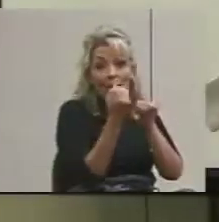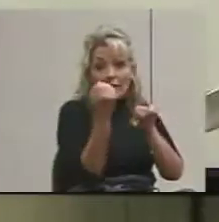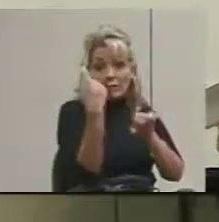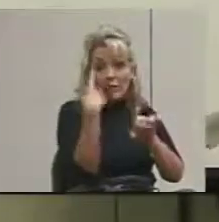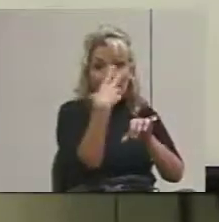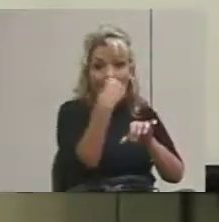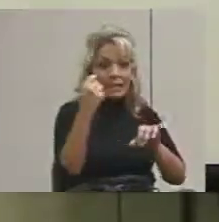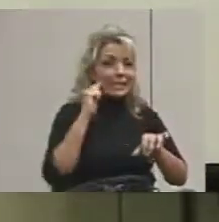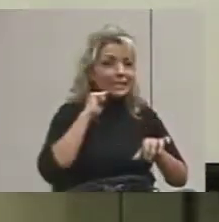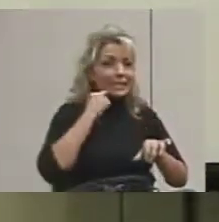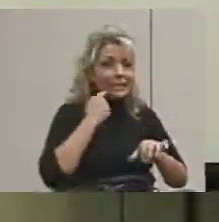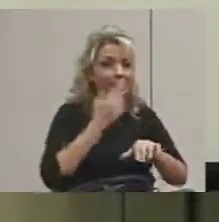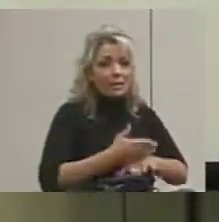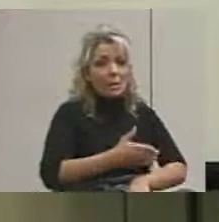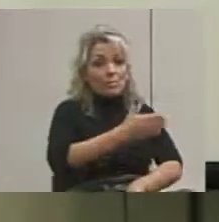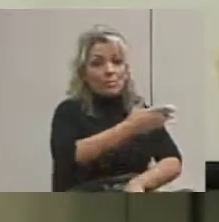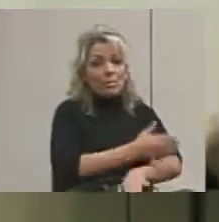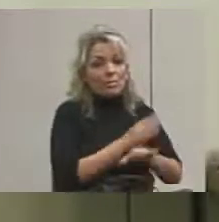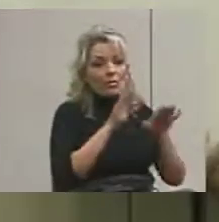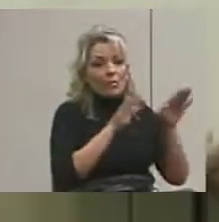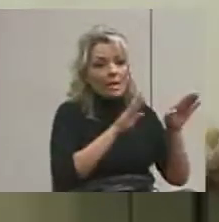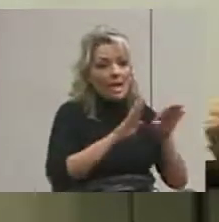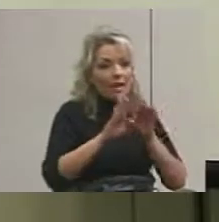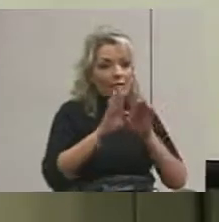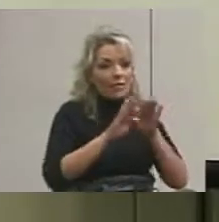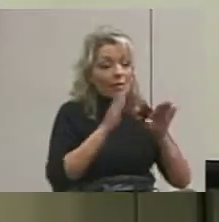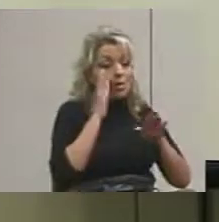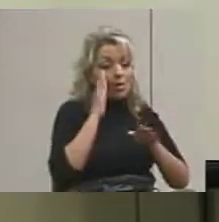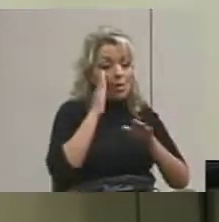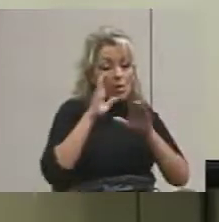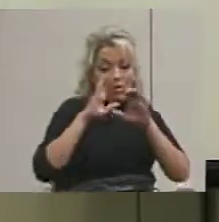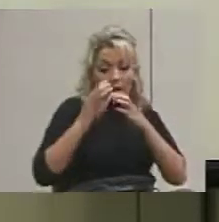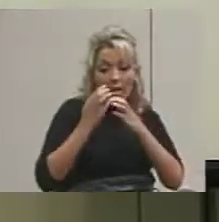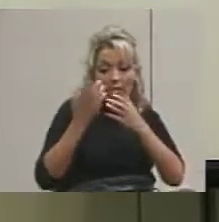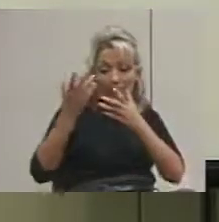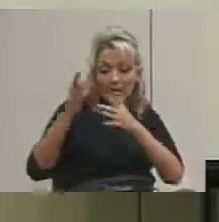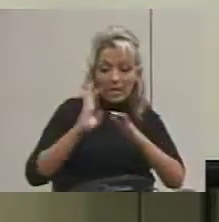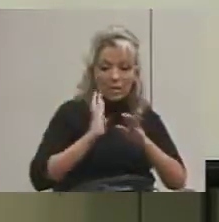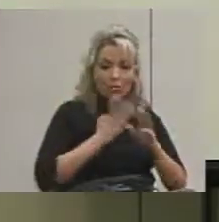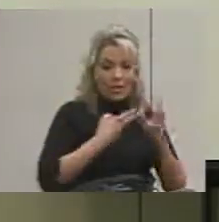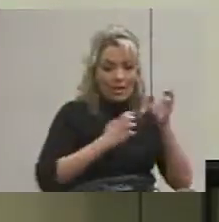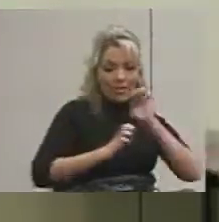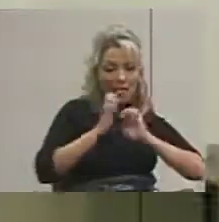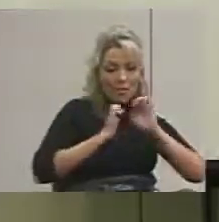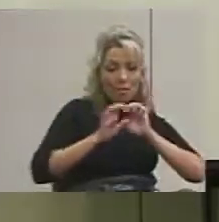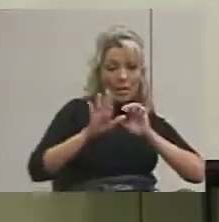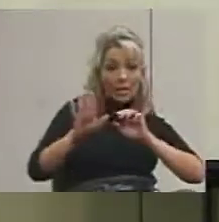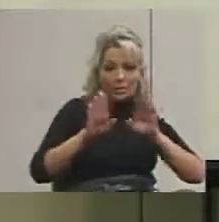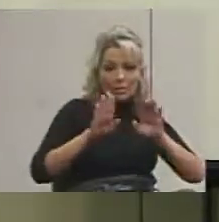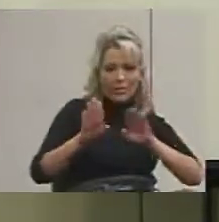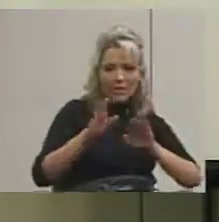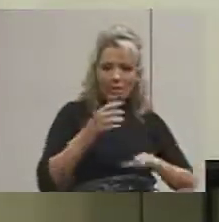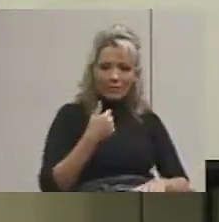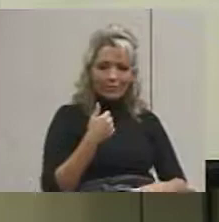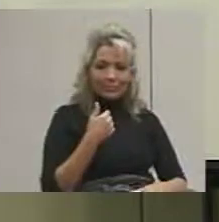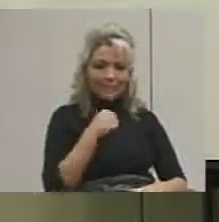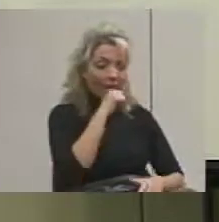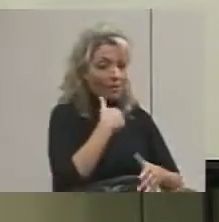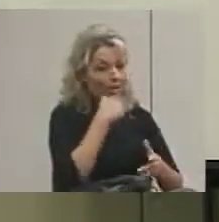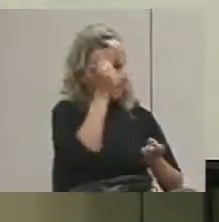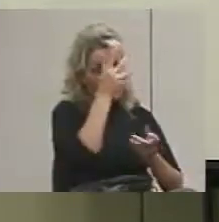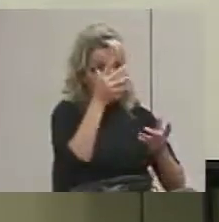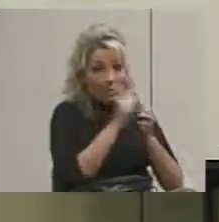dramatically improved his behavior. Just that after every class, evaluating his behavior, he was going, I don't have the data with me here,